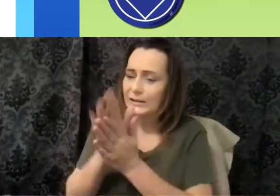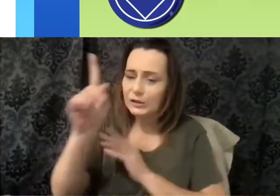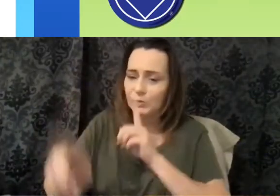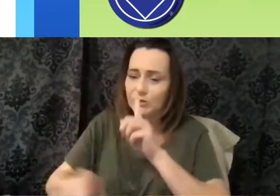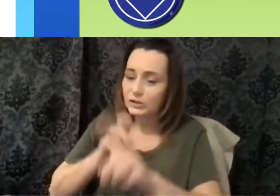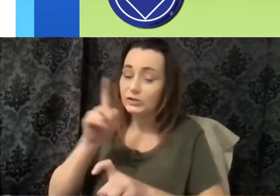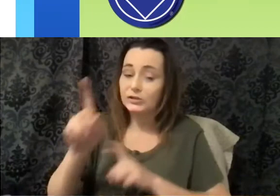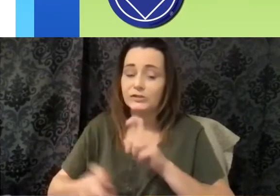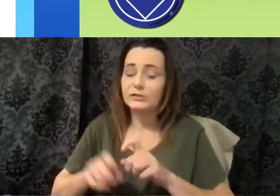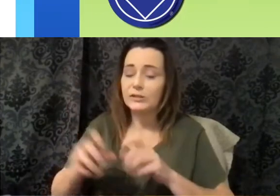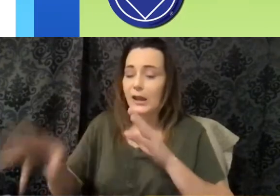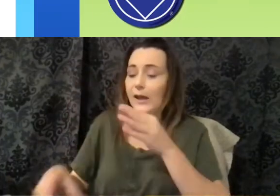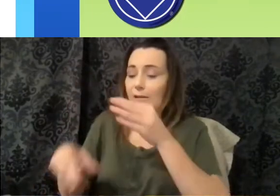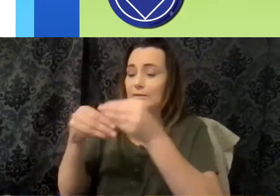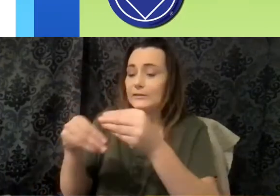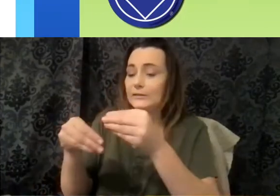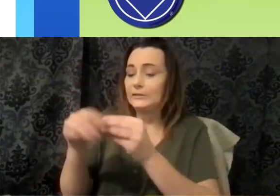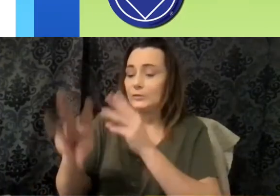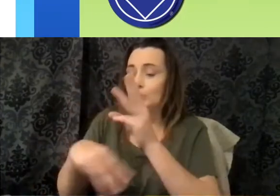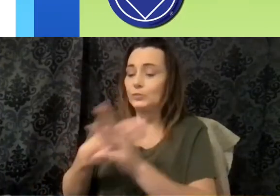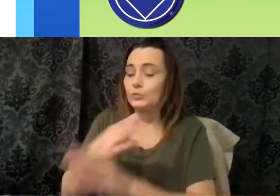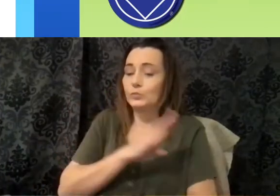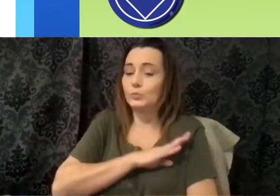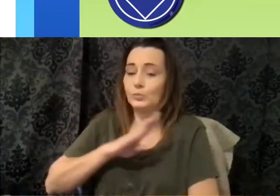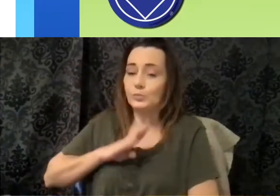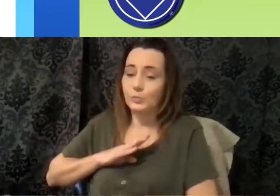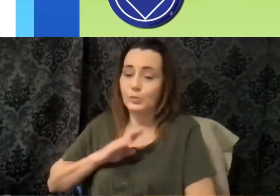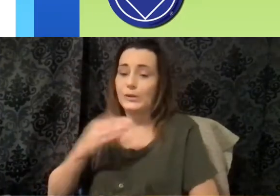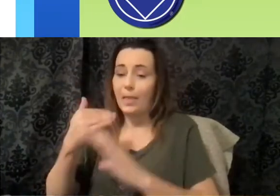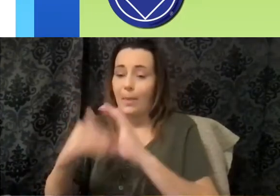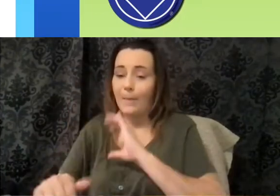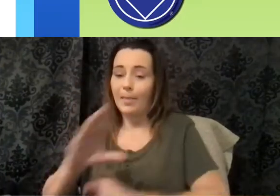up the World Board email and my own personal email up there.